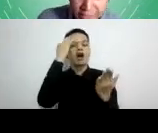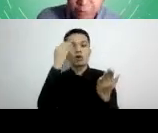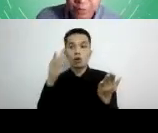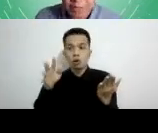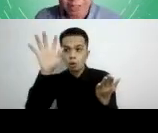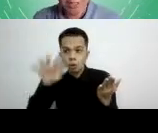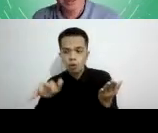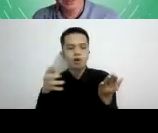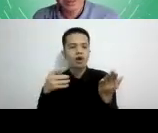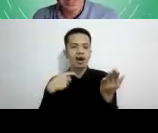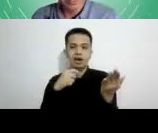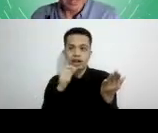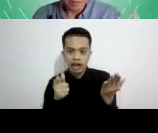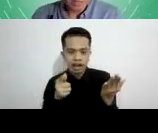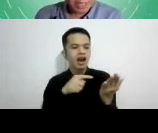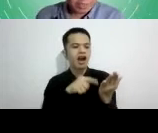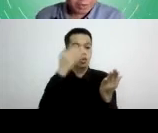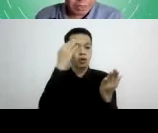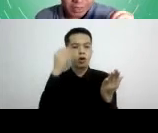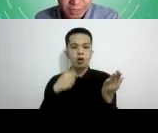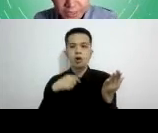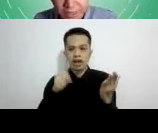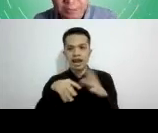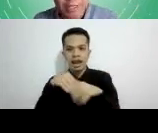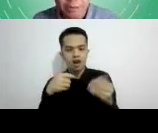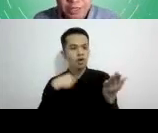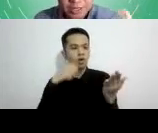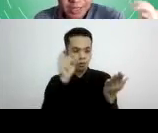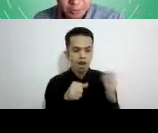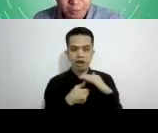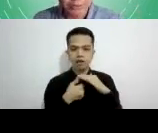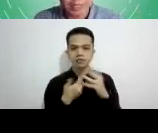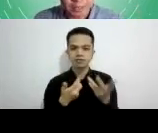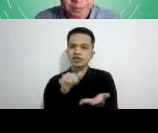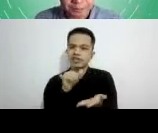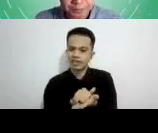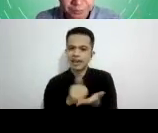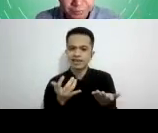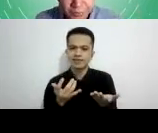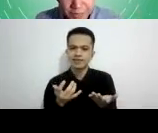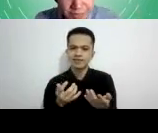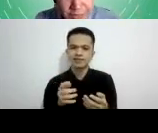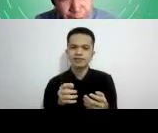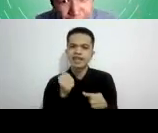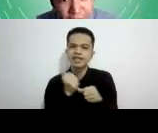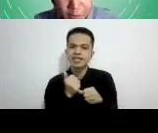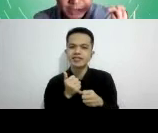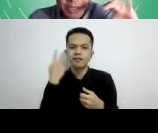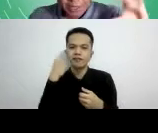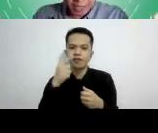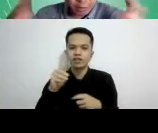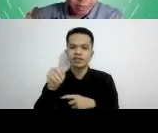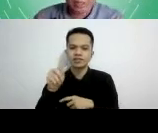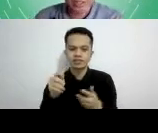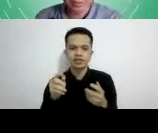and I know when I should stay home. So these kinds of things assist us by using this network of data. And this is important because